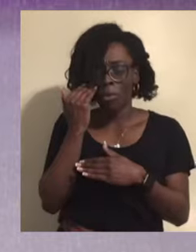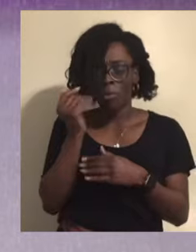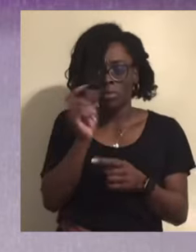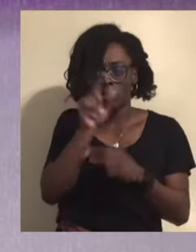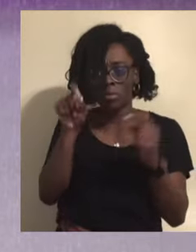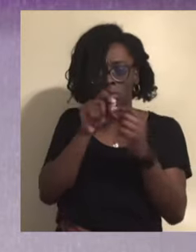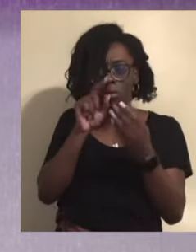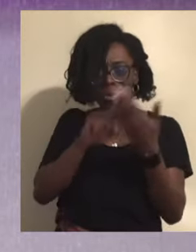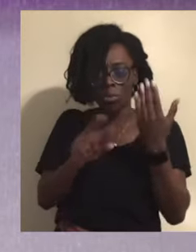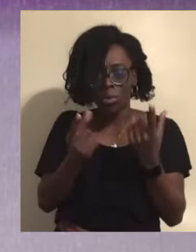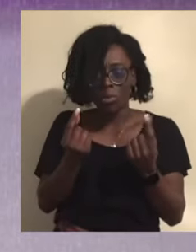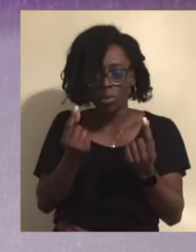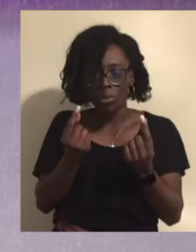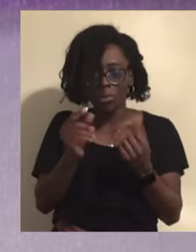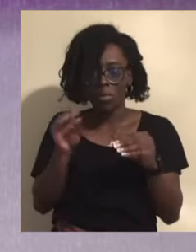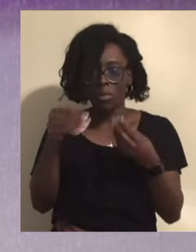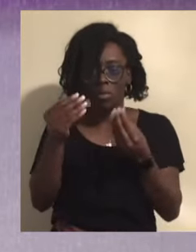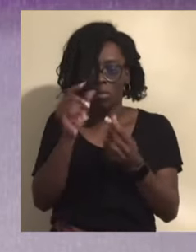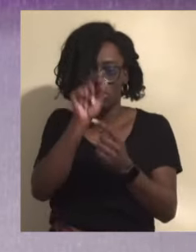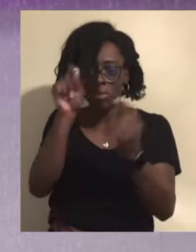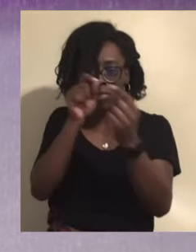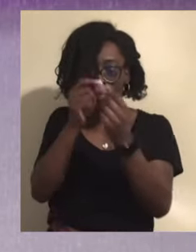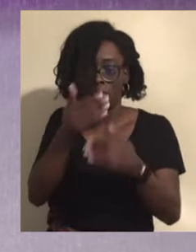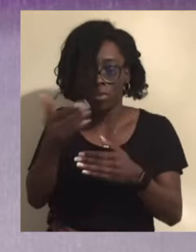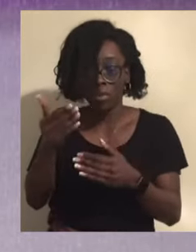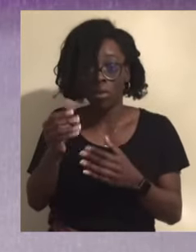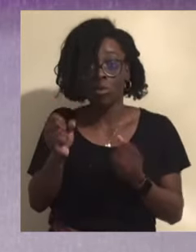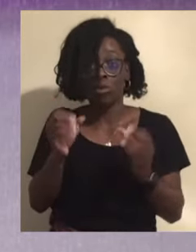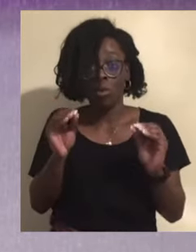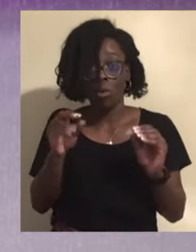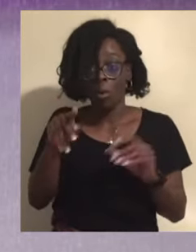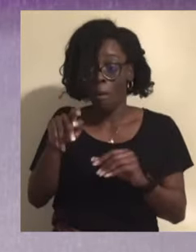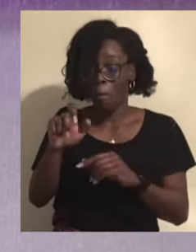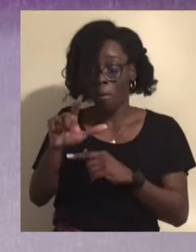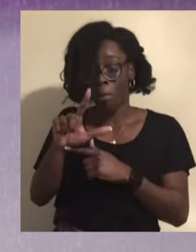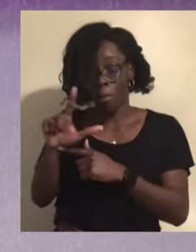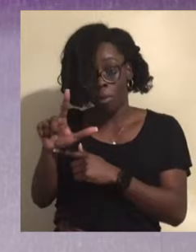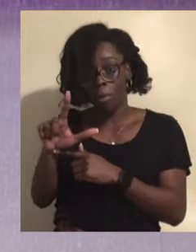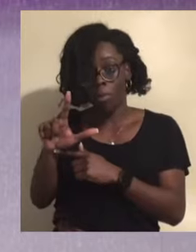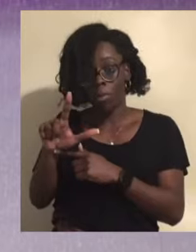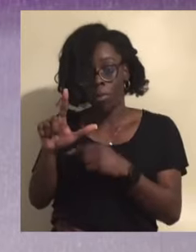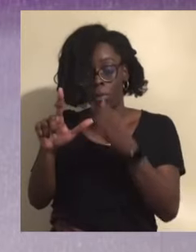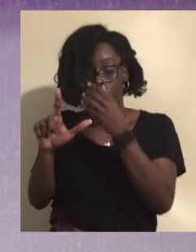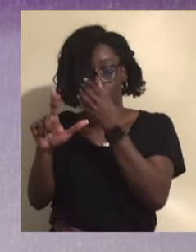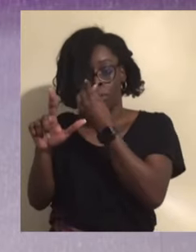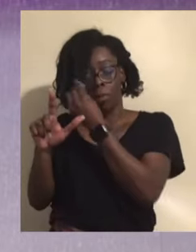So Paul warned against hyper-individualism in Corinth.